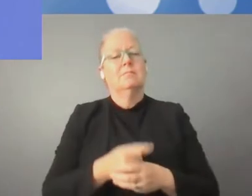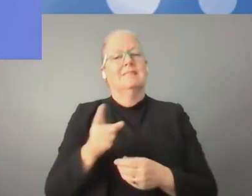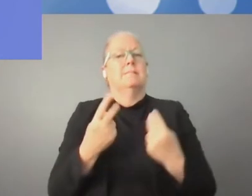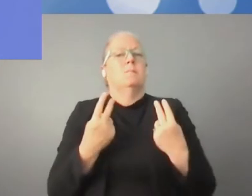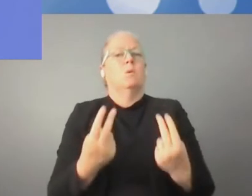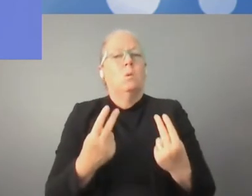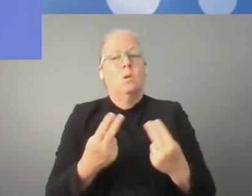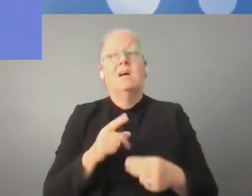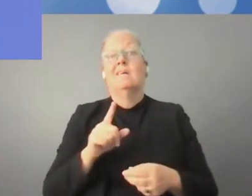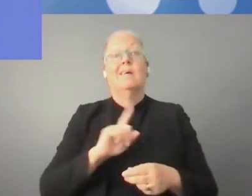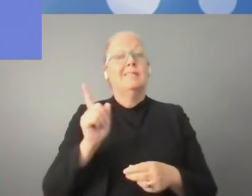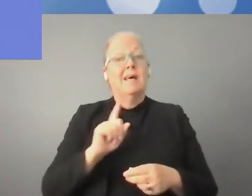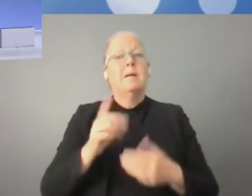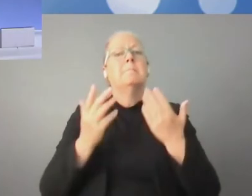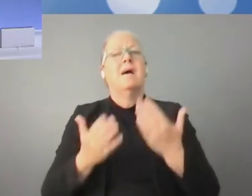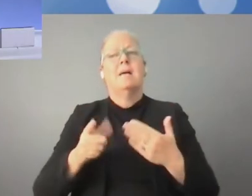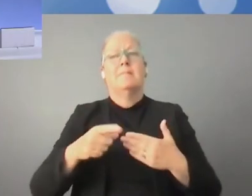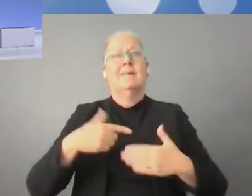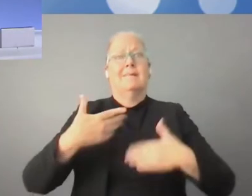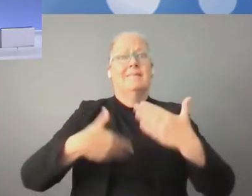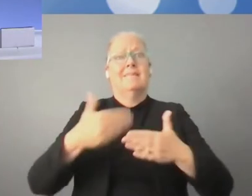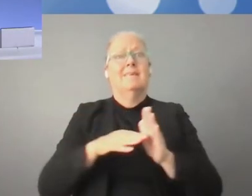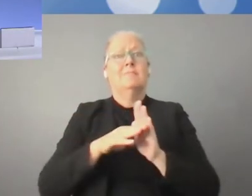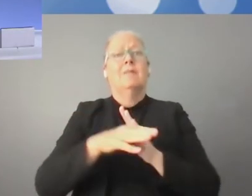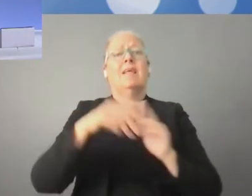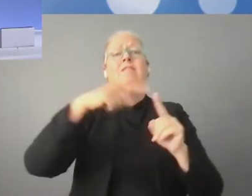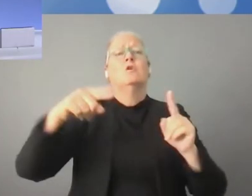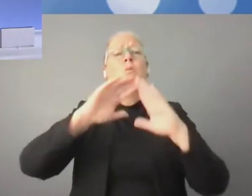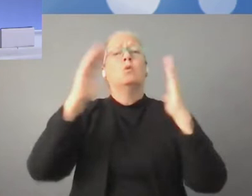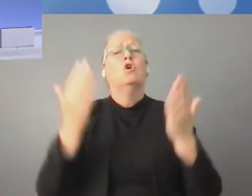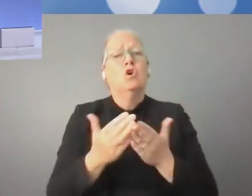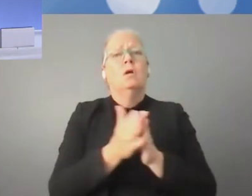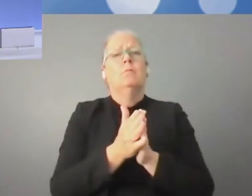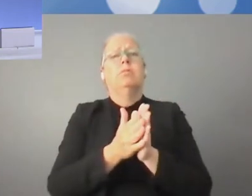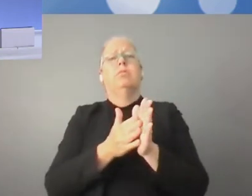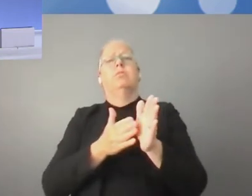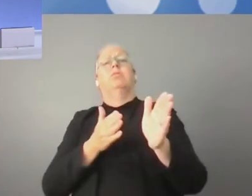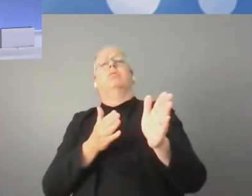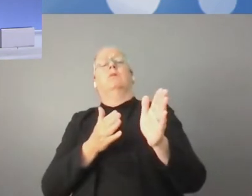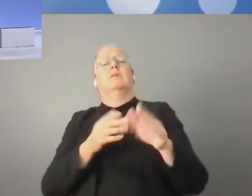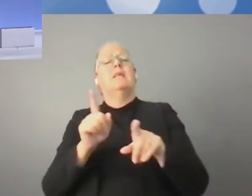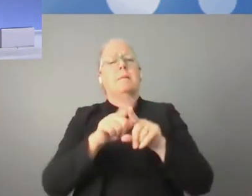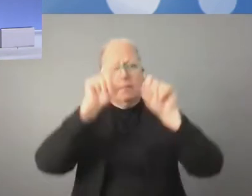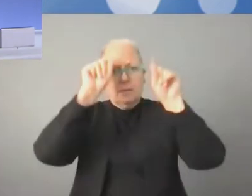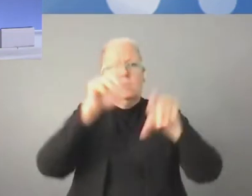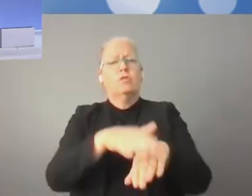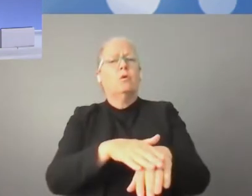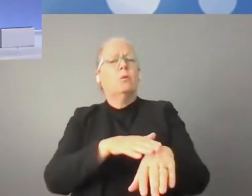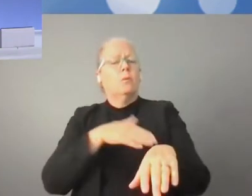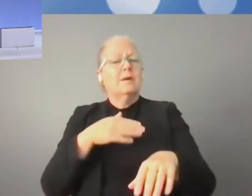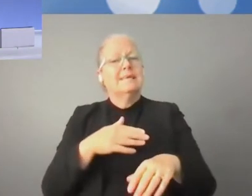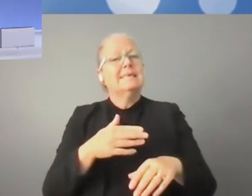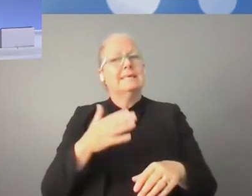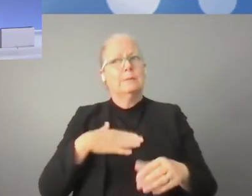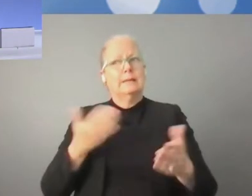in the end development of the digital world so it's always very important and very very good to keep the balance between those two and